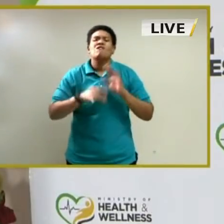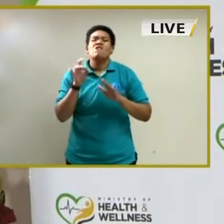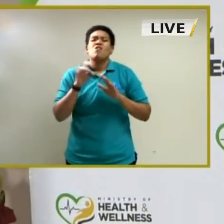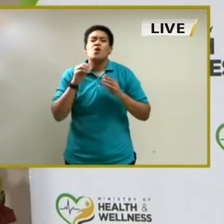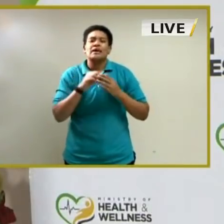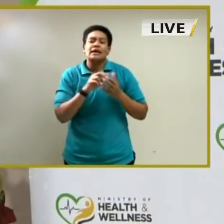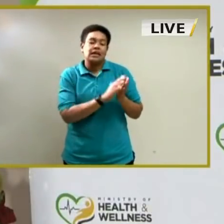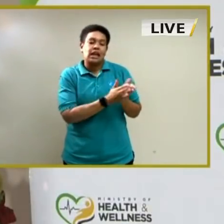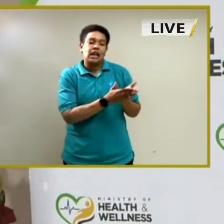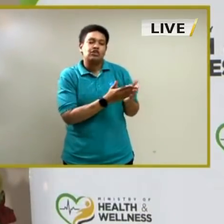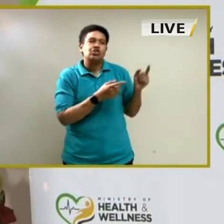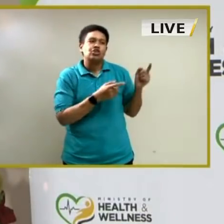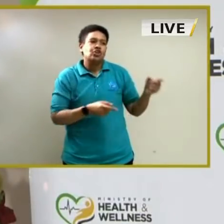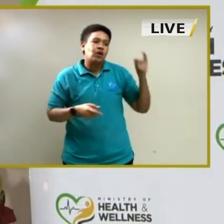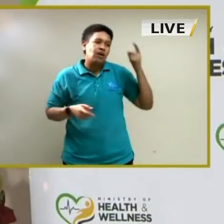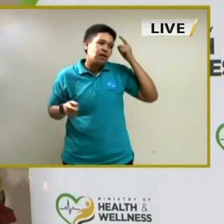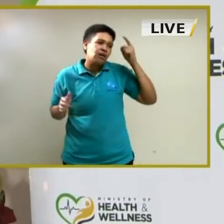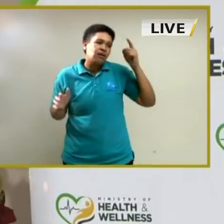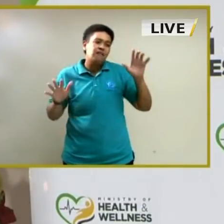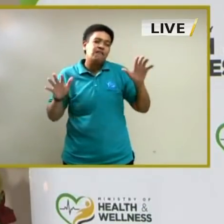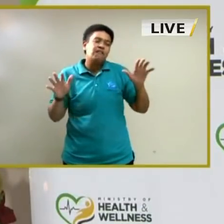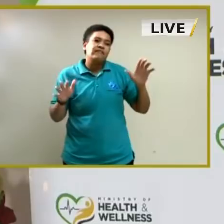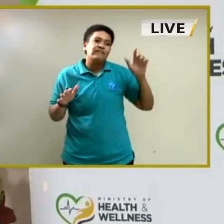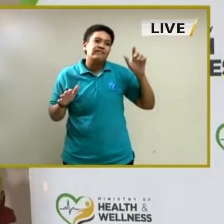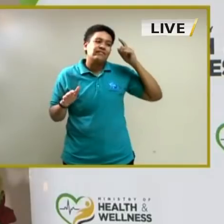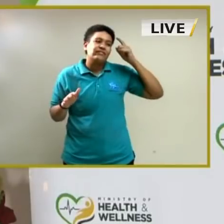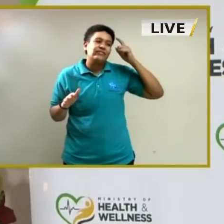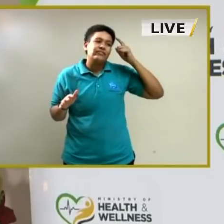literature for the